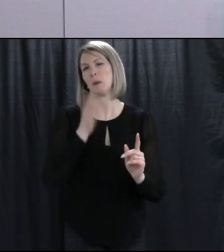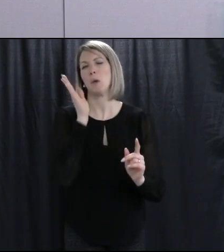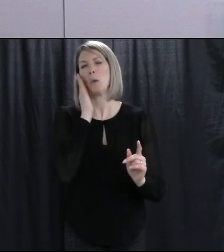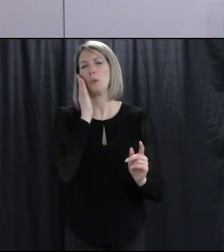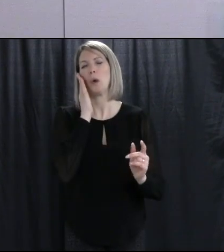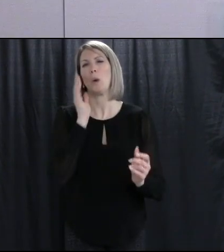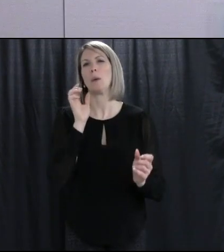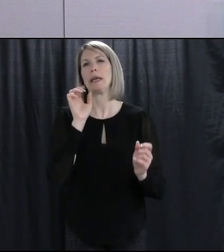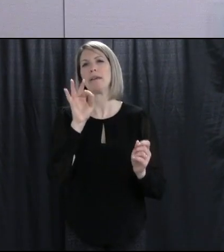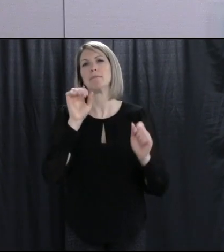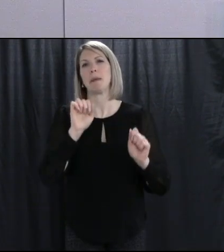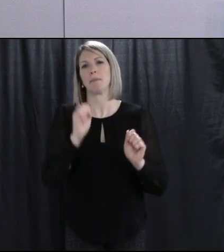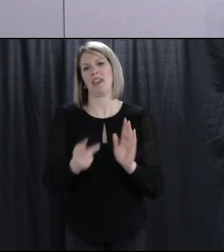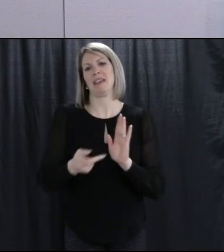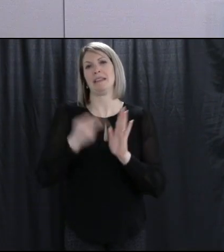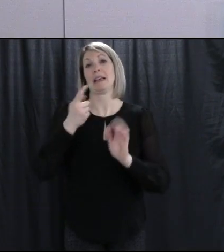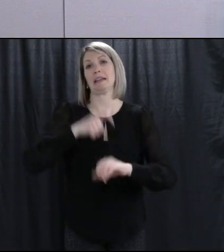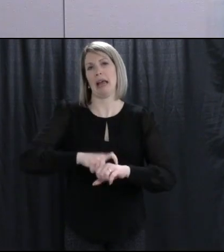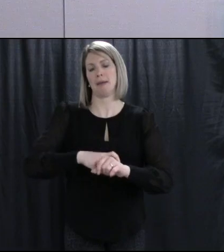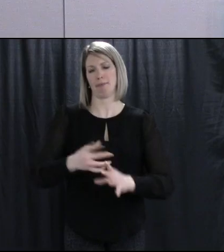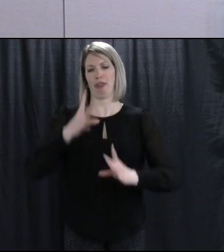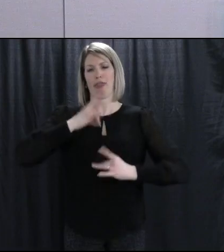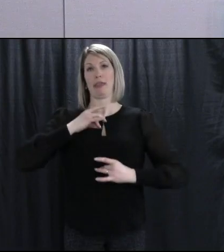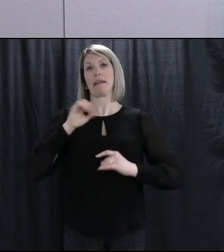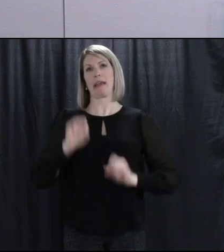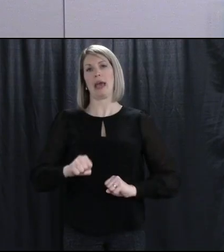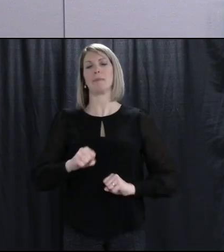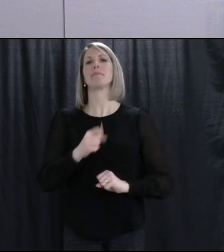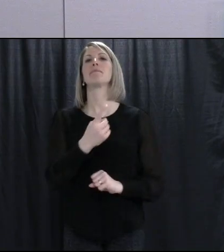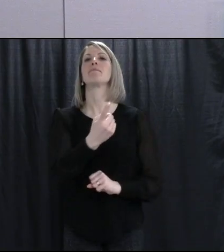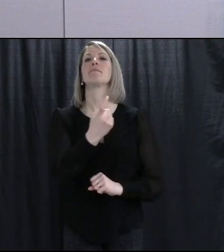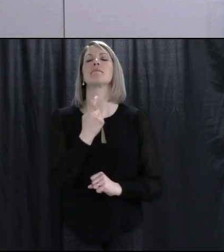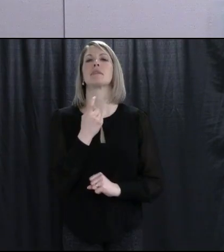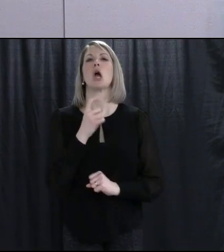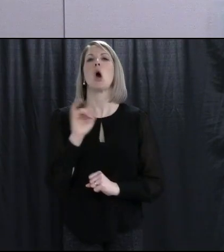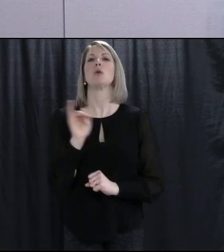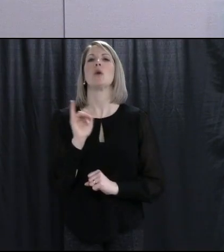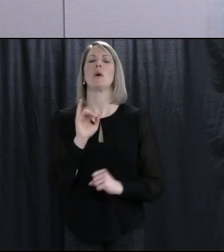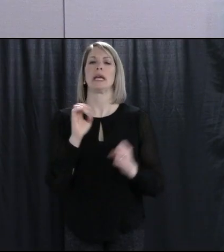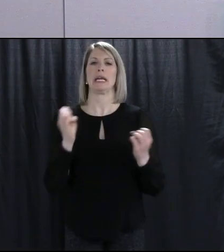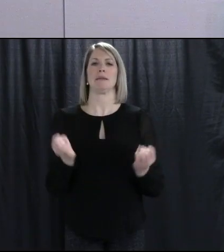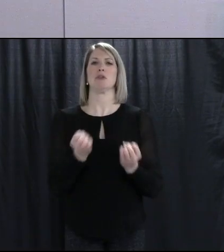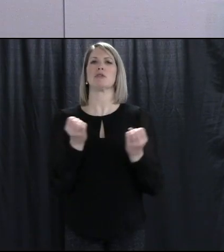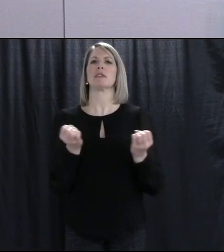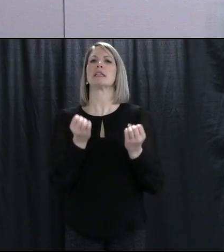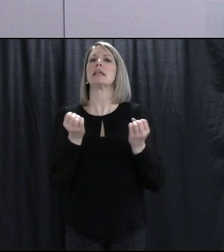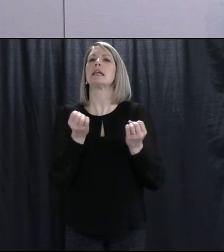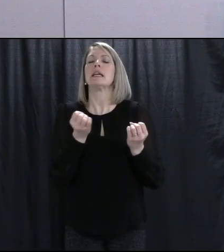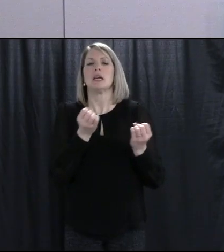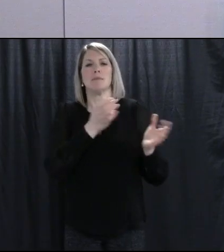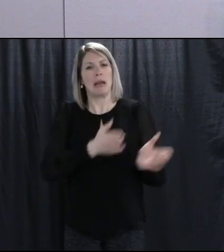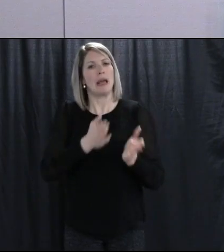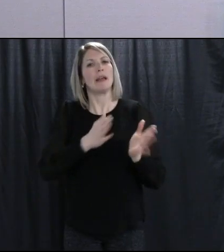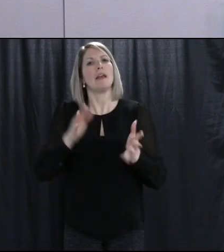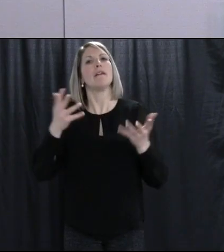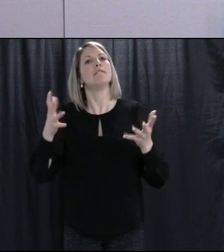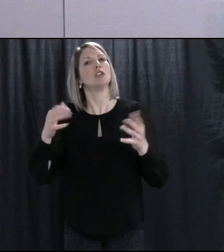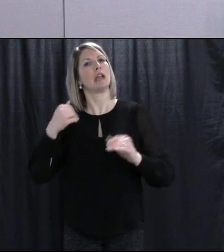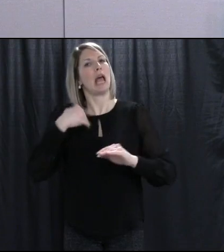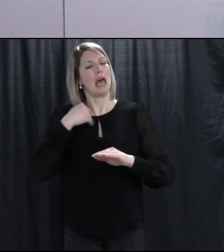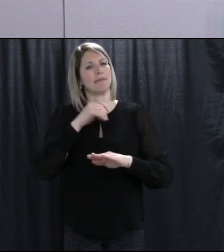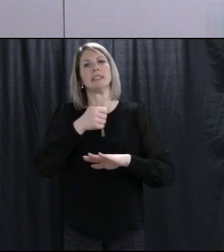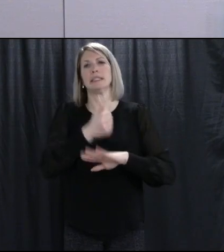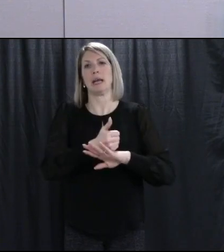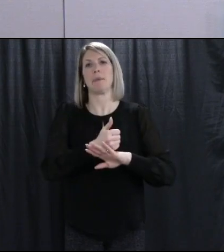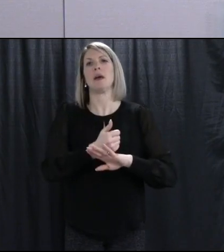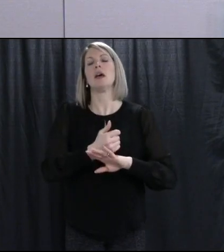possible breakout among these facilities. What preparations are underway right now to prepare facilities and these penitentiaries all along the